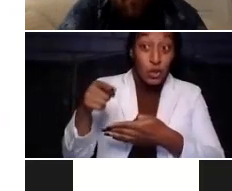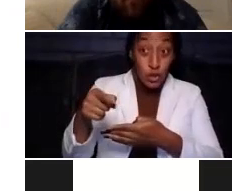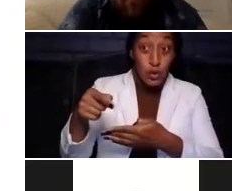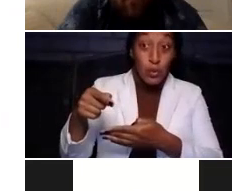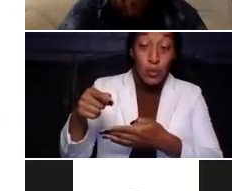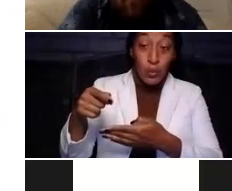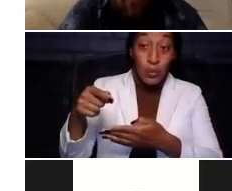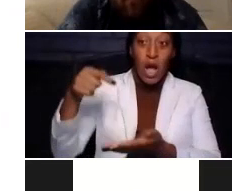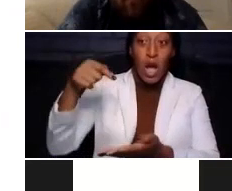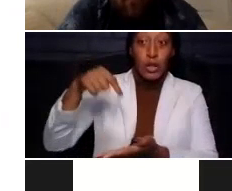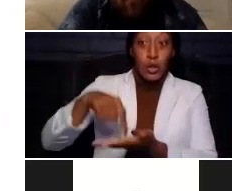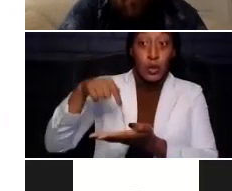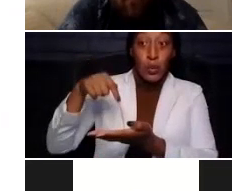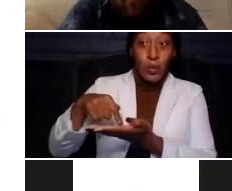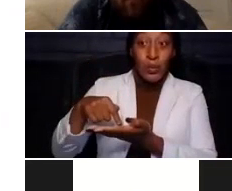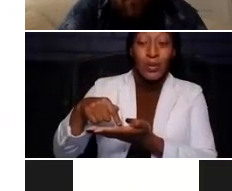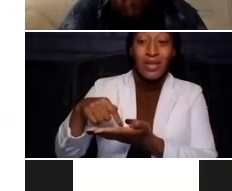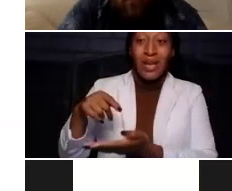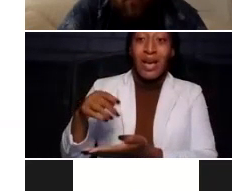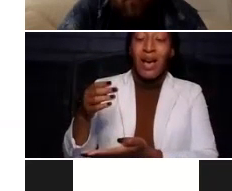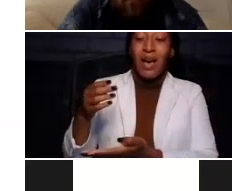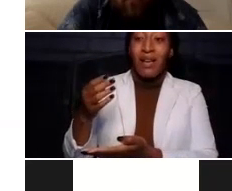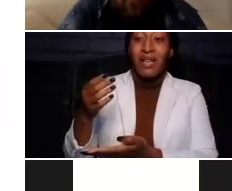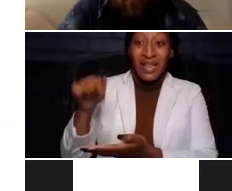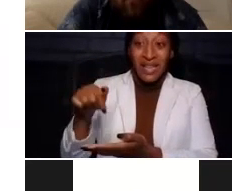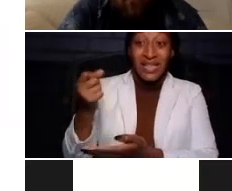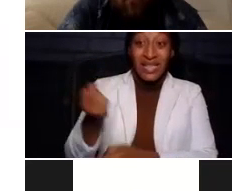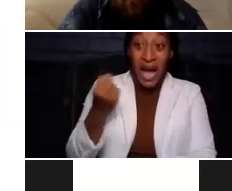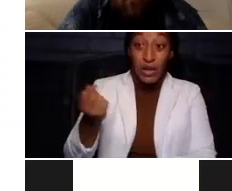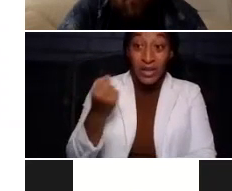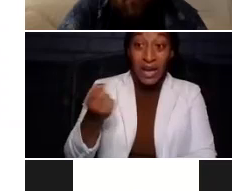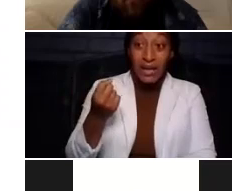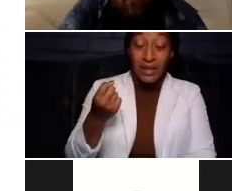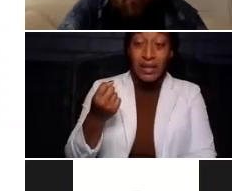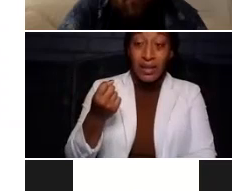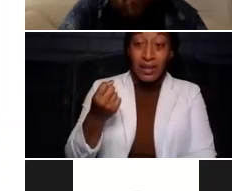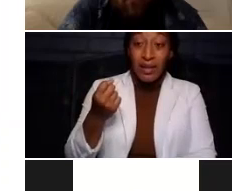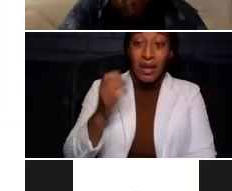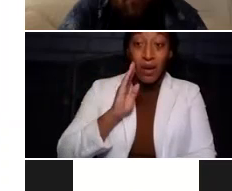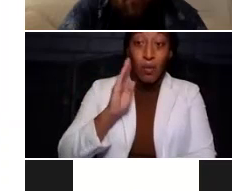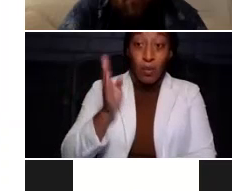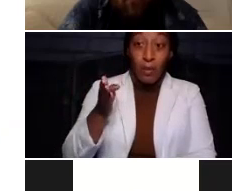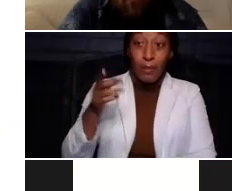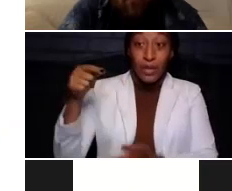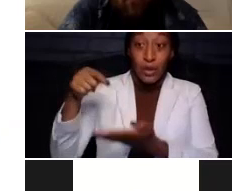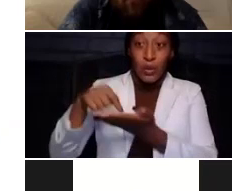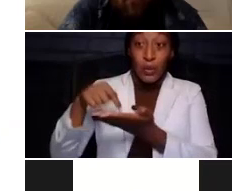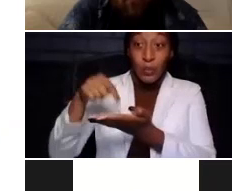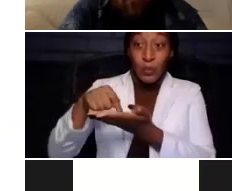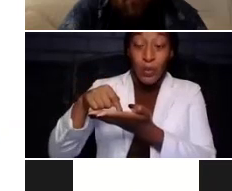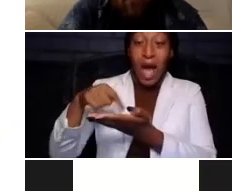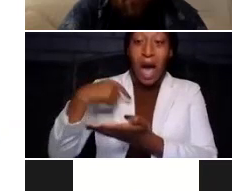Excuse me. When you turn in the project this Saturday, I will complete a rubric for